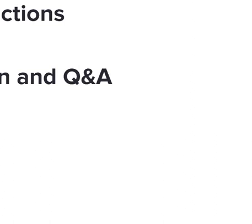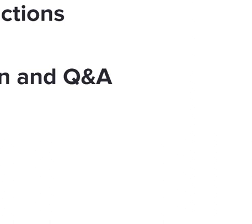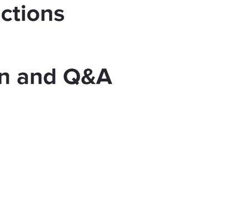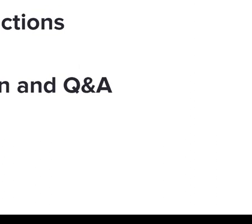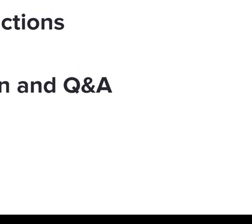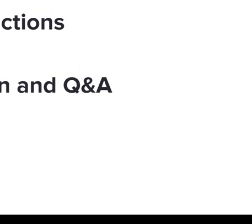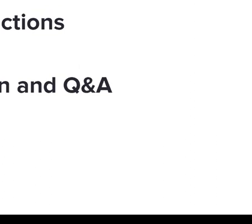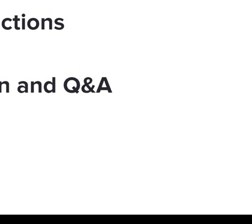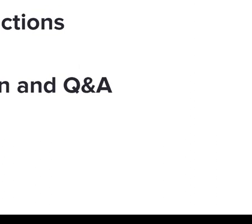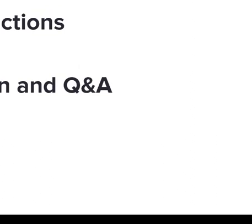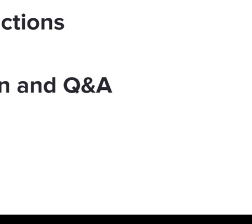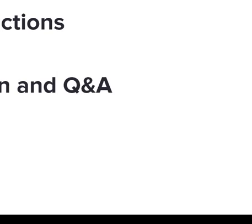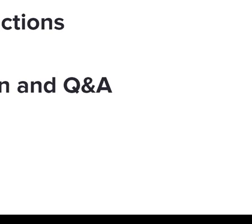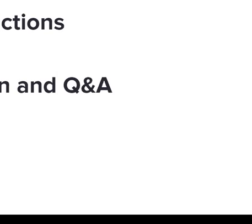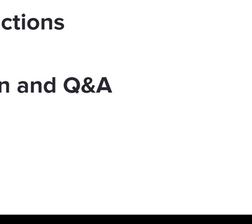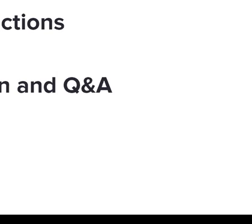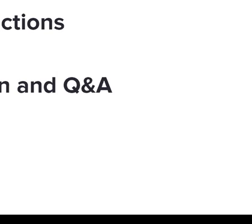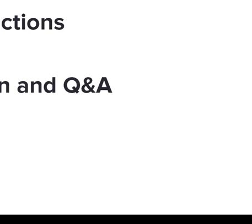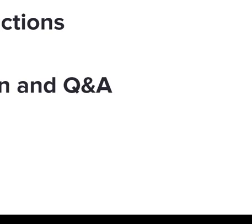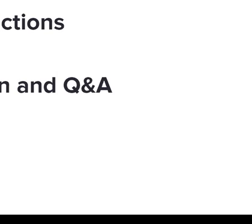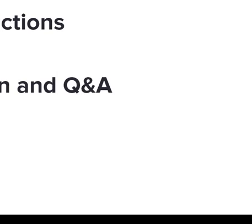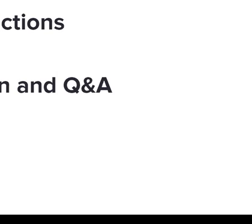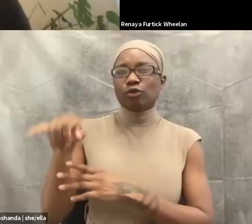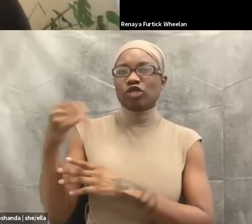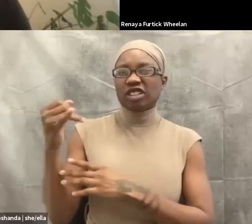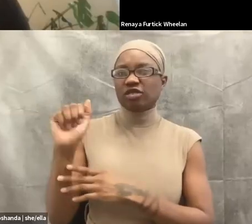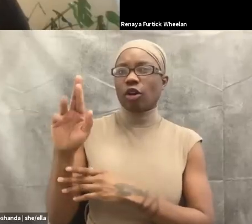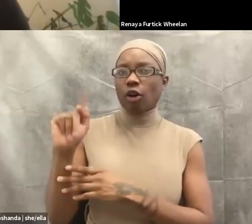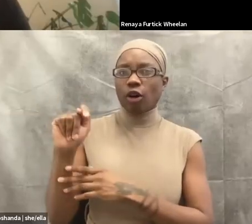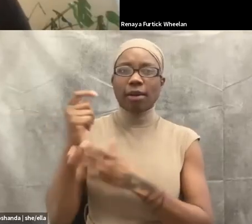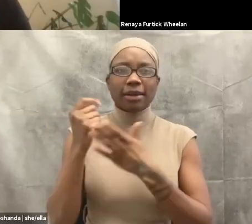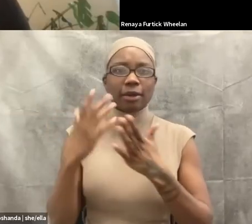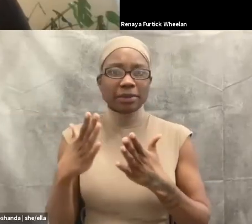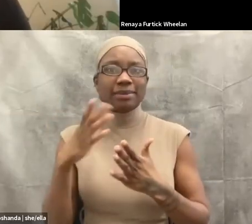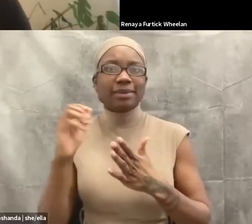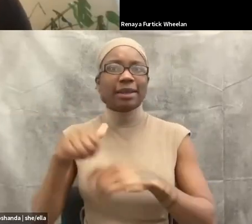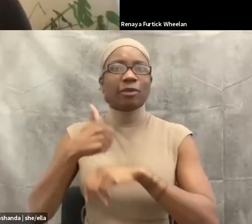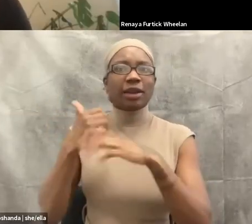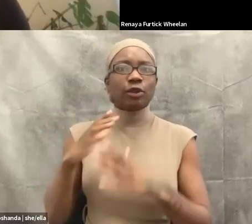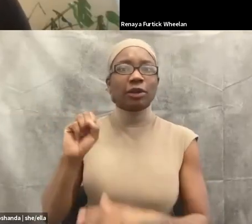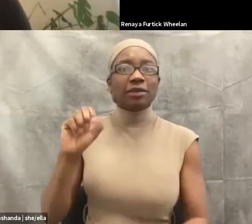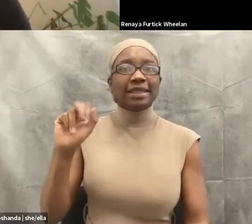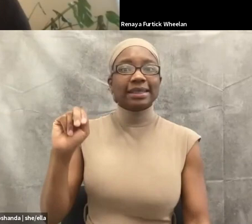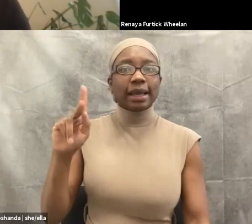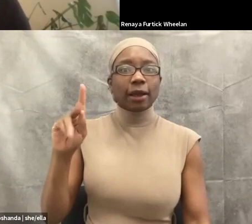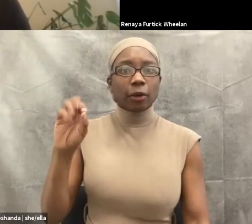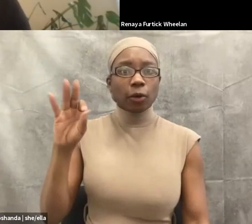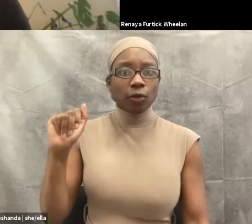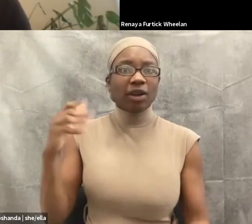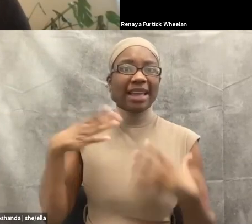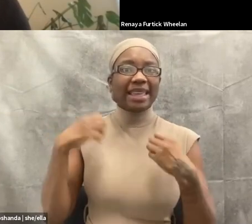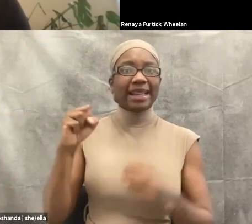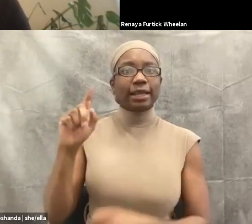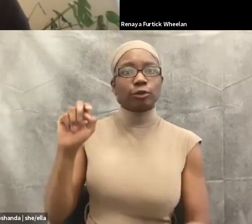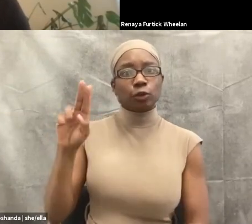of Sankofa Healing Studio, a nonprofit holistic mental health and wellness space in Philadelphia that specializes in supporting the